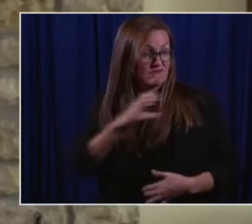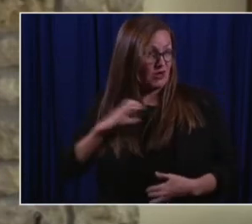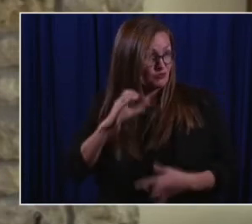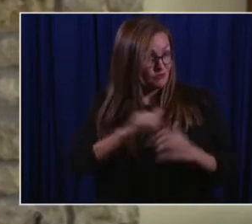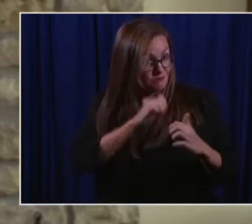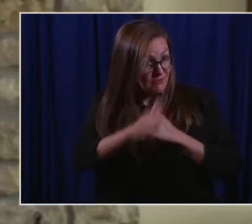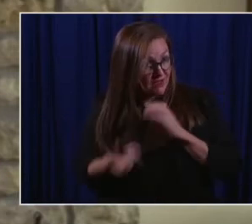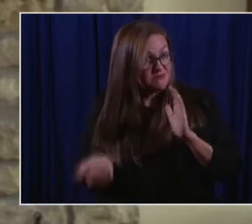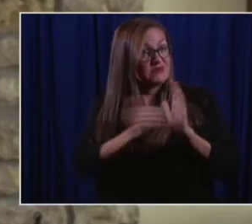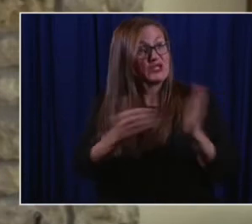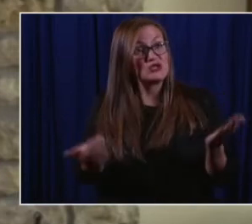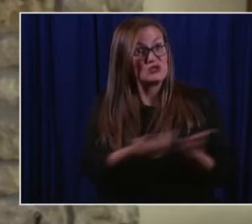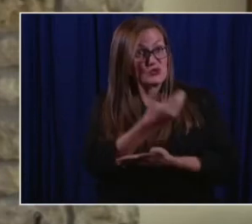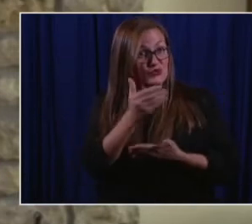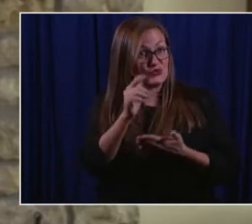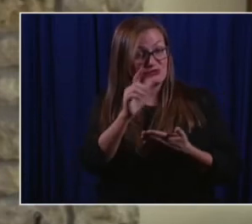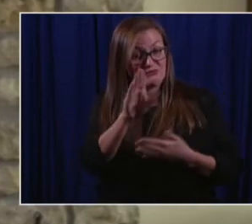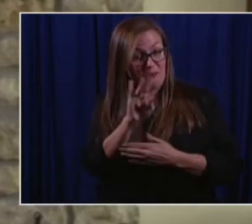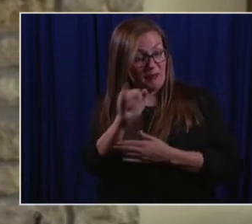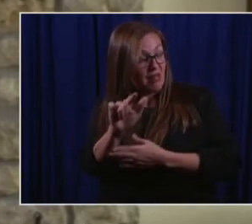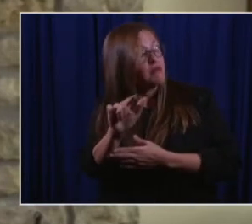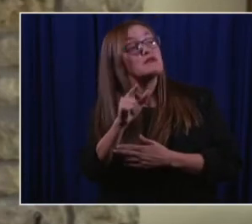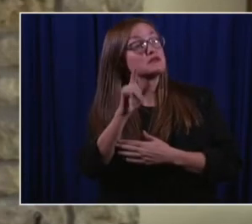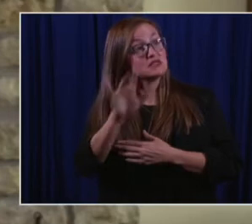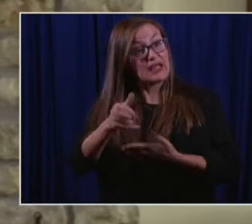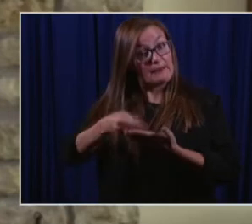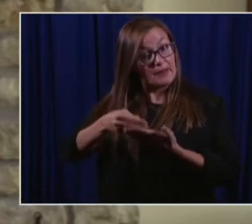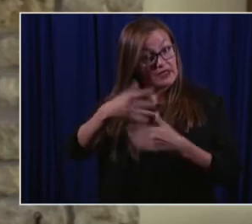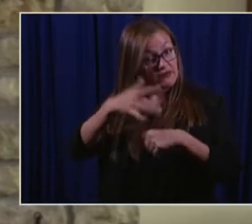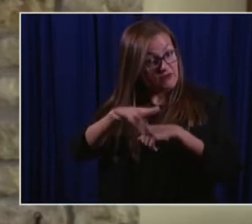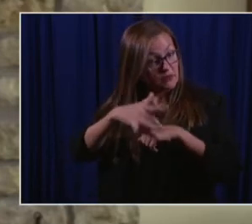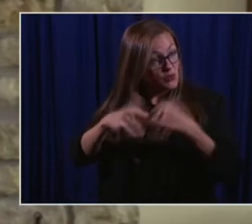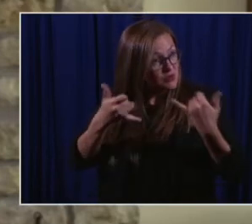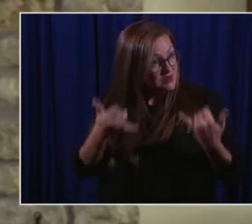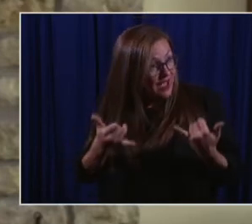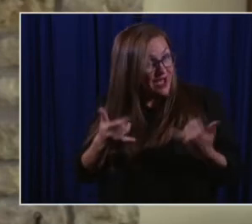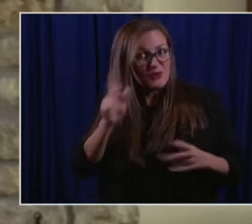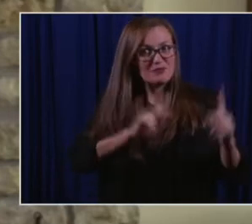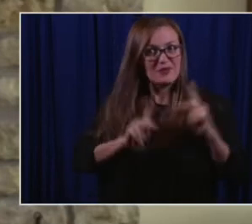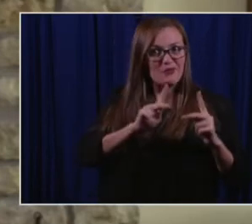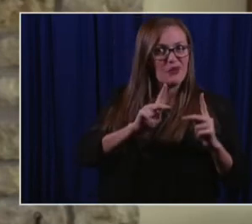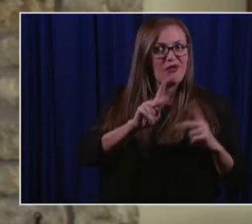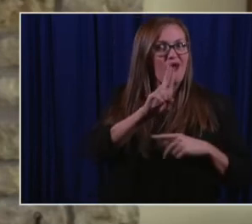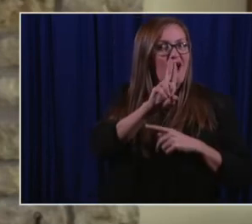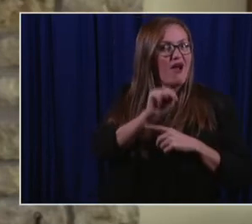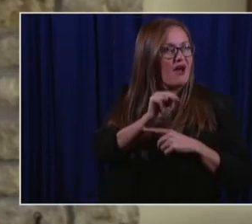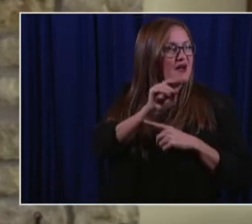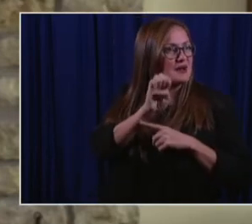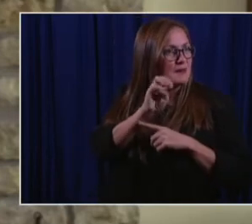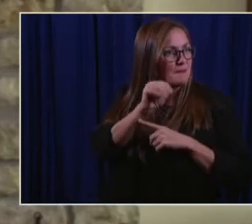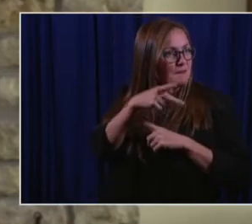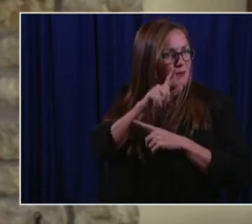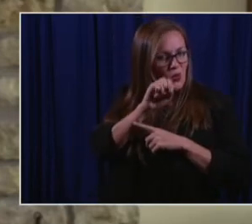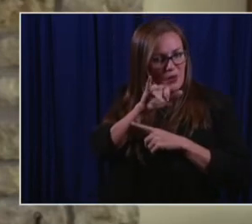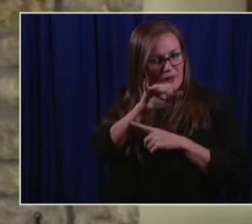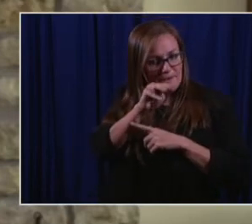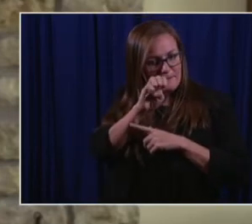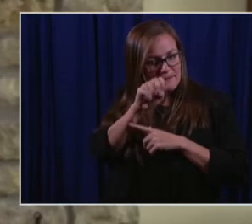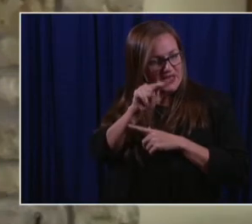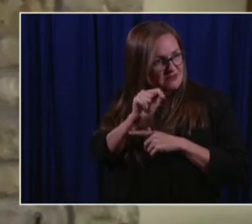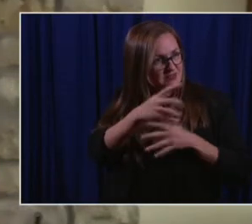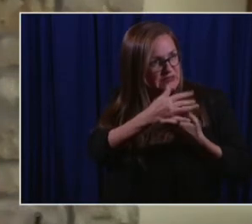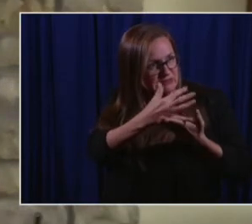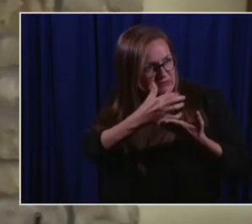there funds now available to help people who are coming to the end of their eligibility for employment? Well,